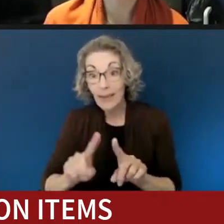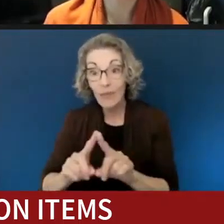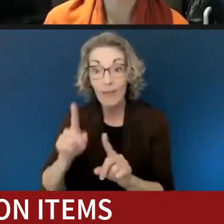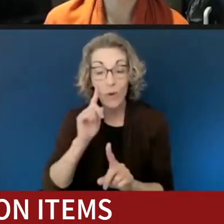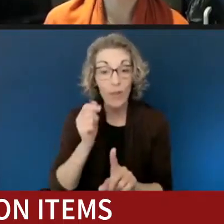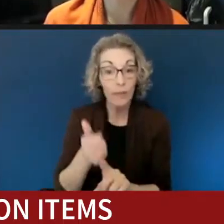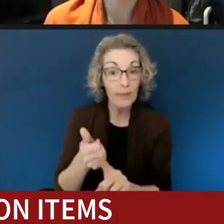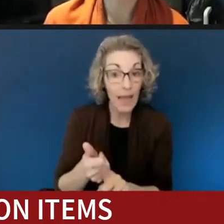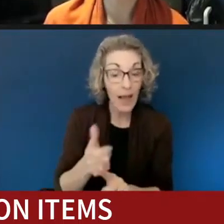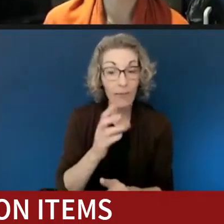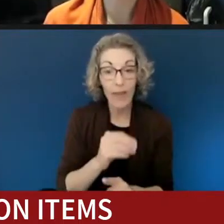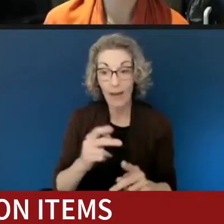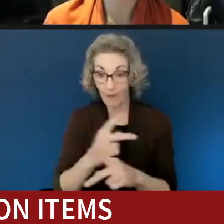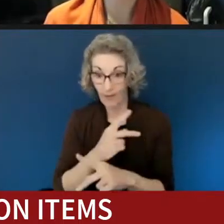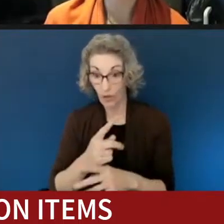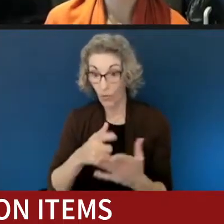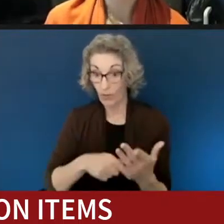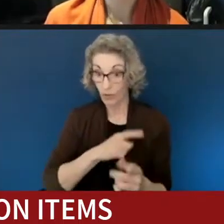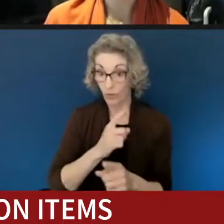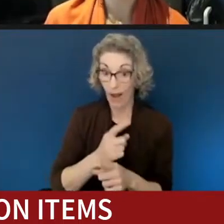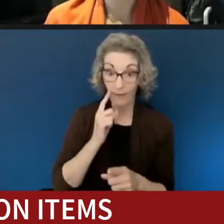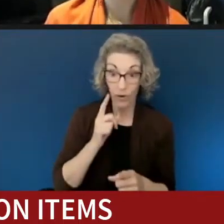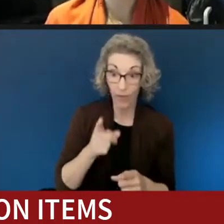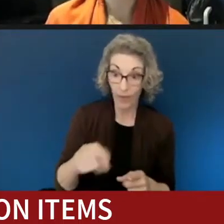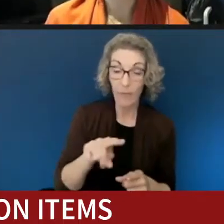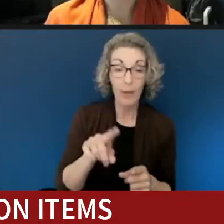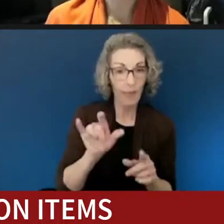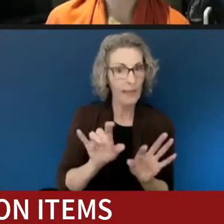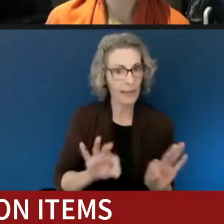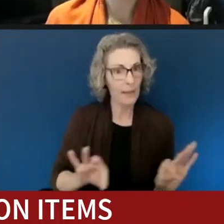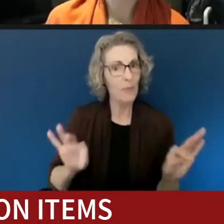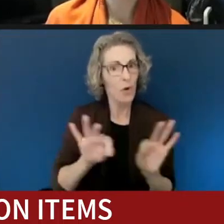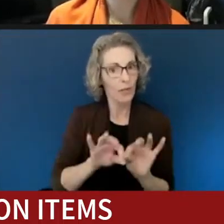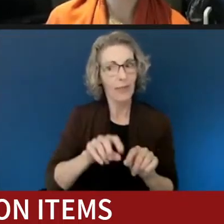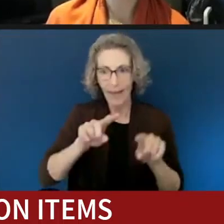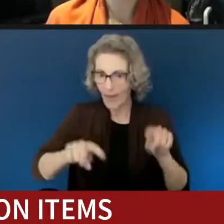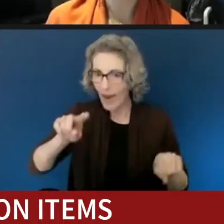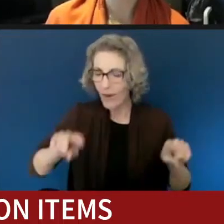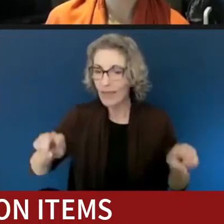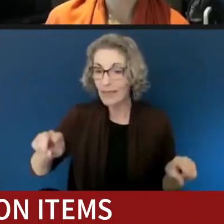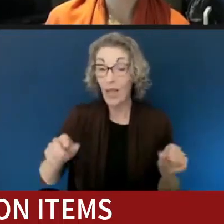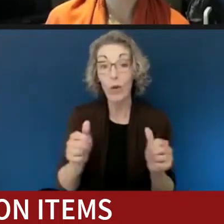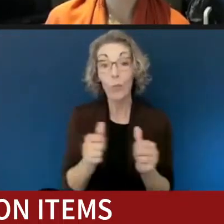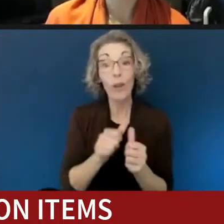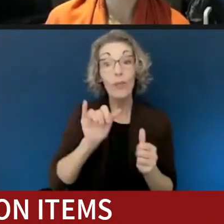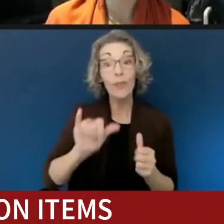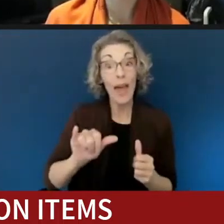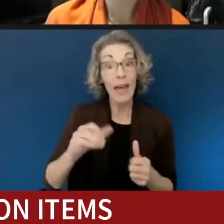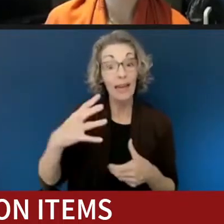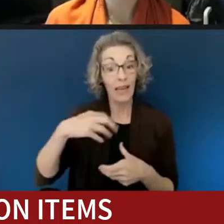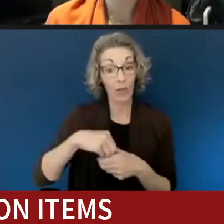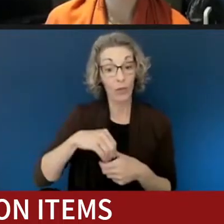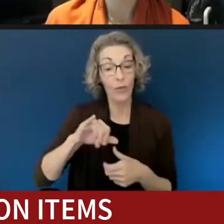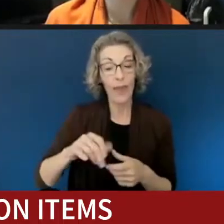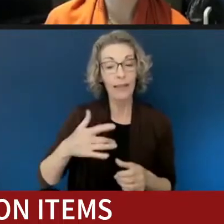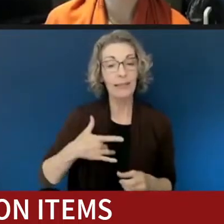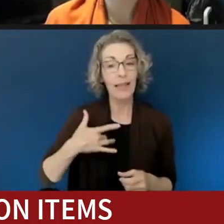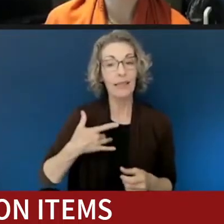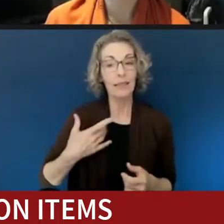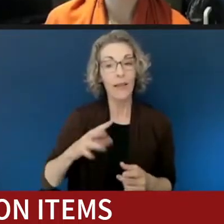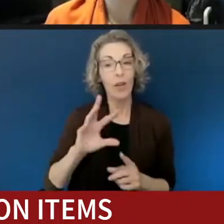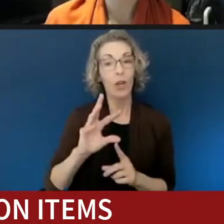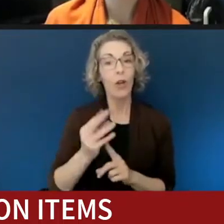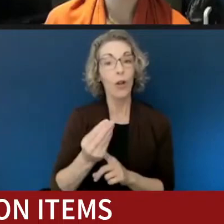them is important. And with that comes like that sense of cultural humility and understanding that other people